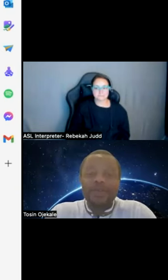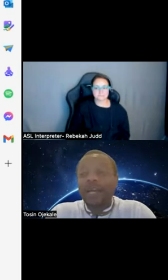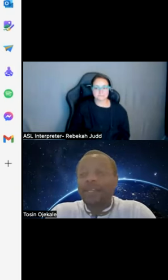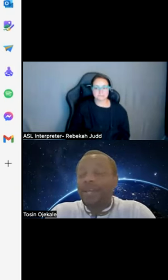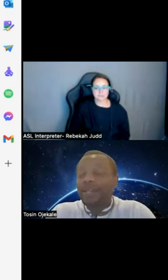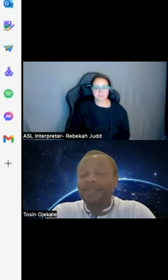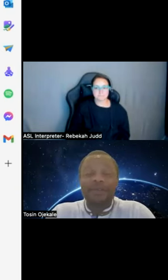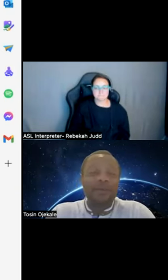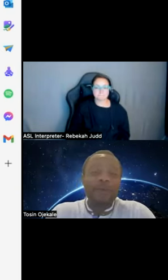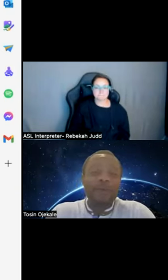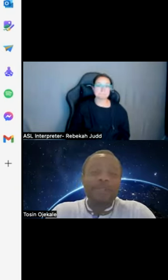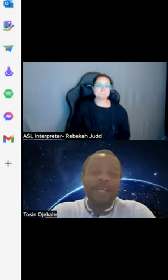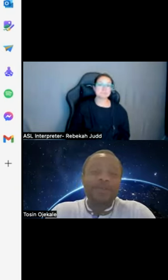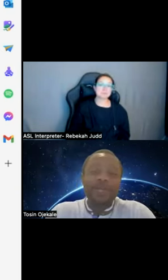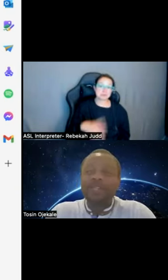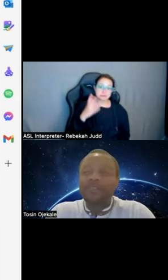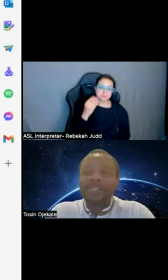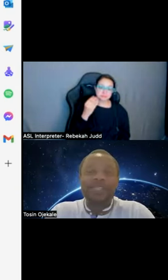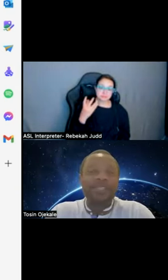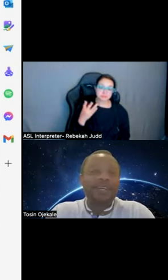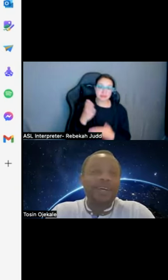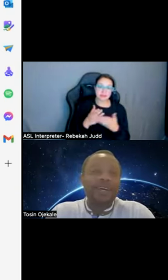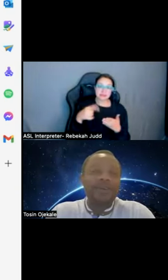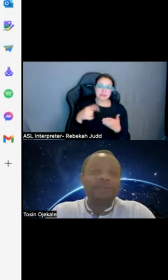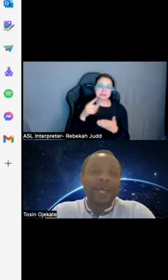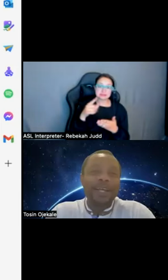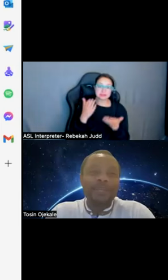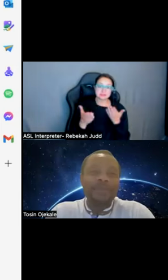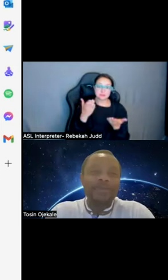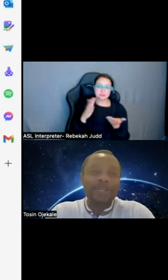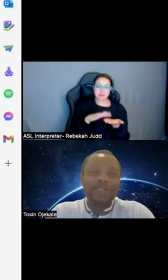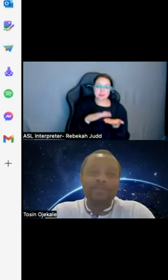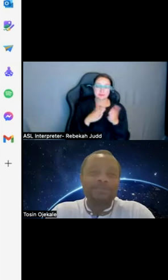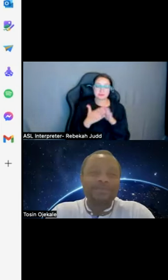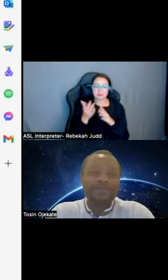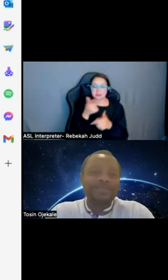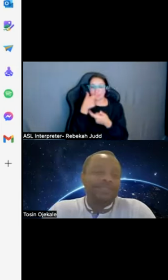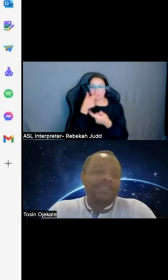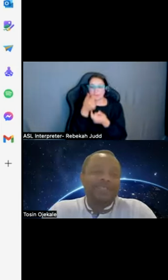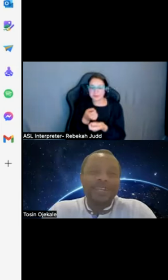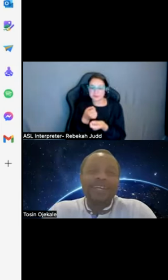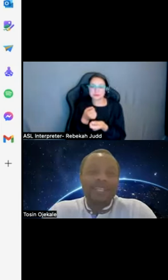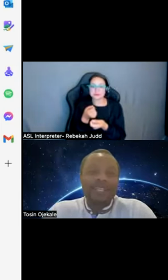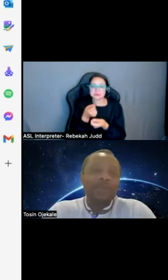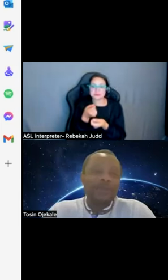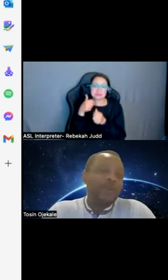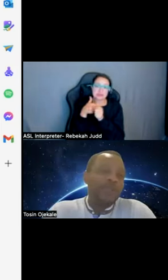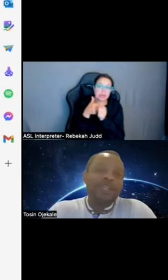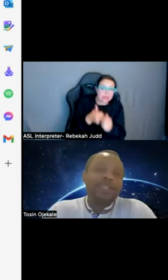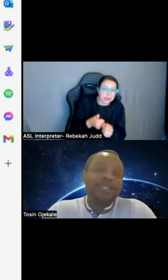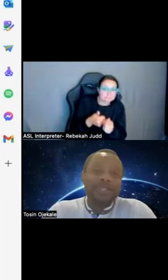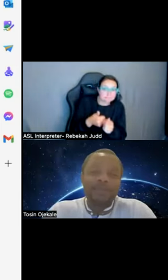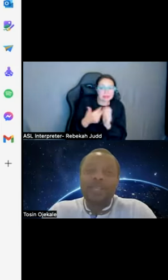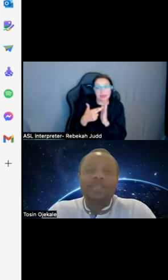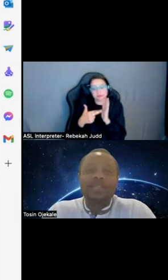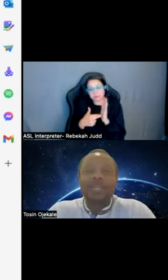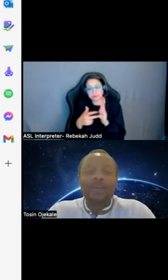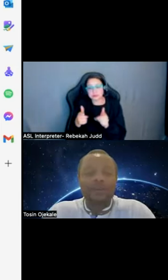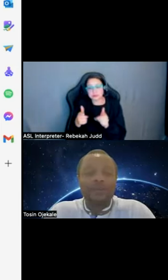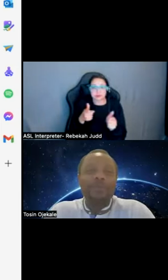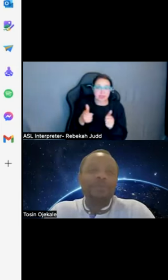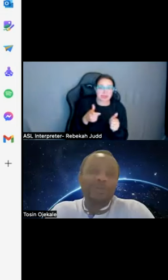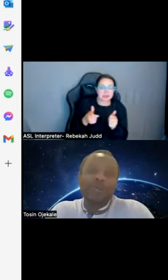So like I said, some of you might decide to pick interest in compliance and regulation. It's also worth it. It's